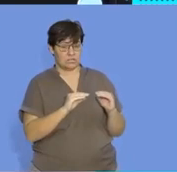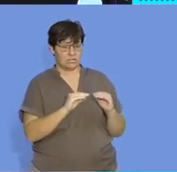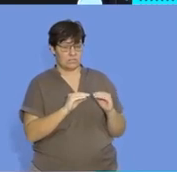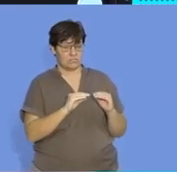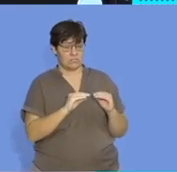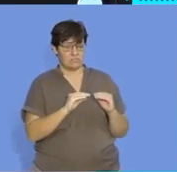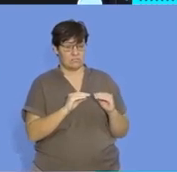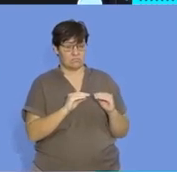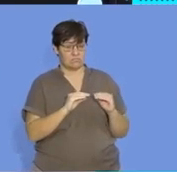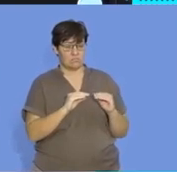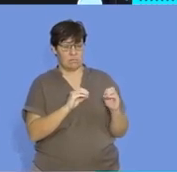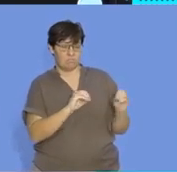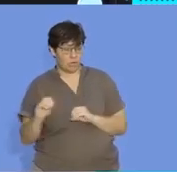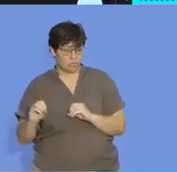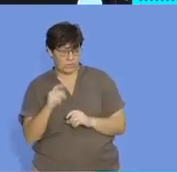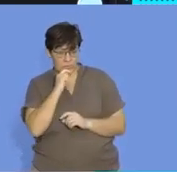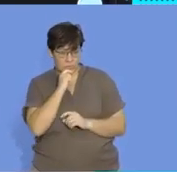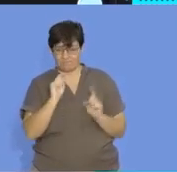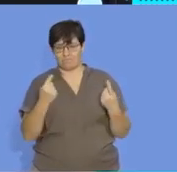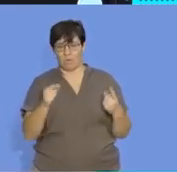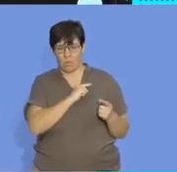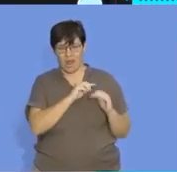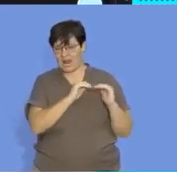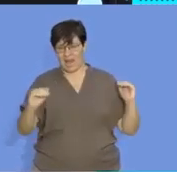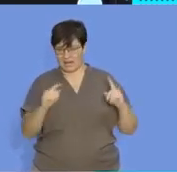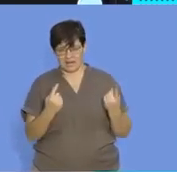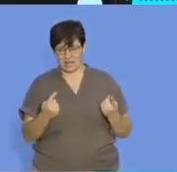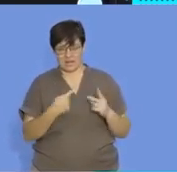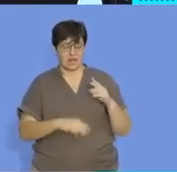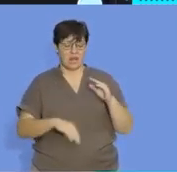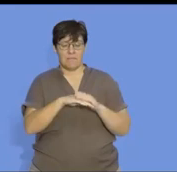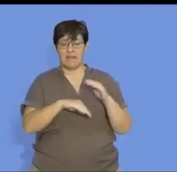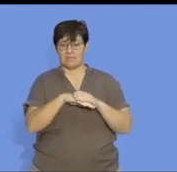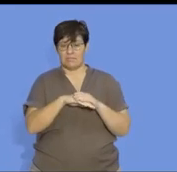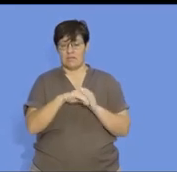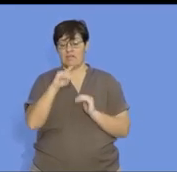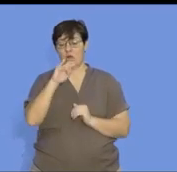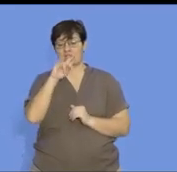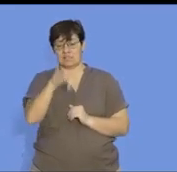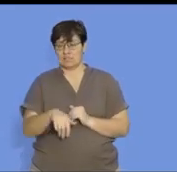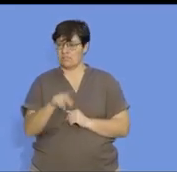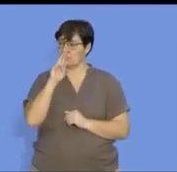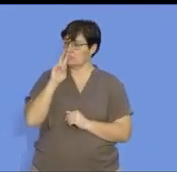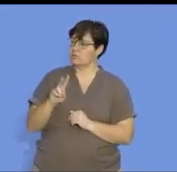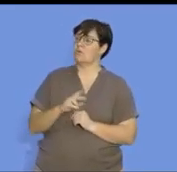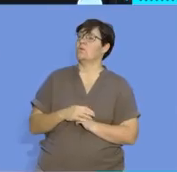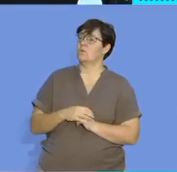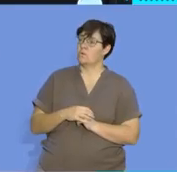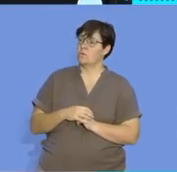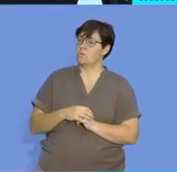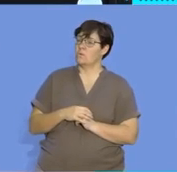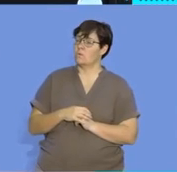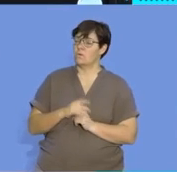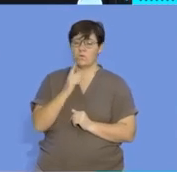that. Then they ask for maximum velocity. So we've got to look at our diagram and go,